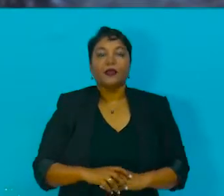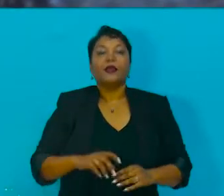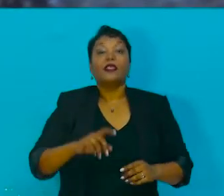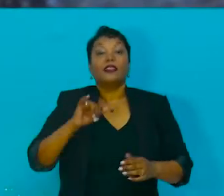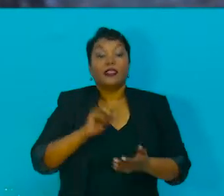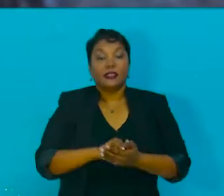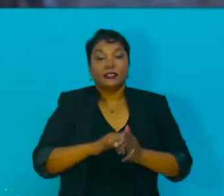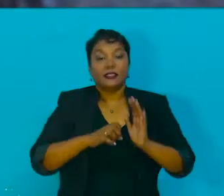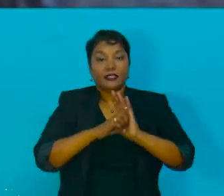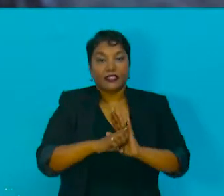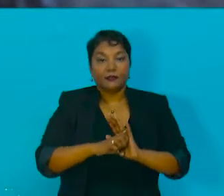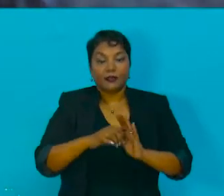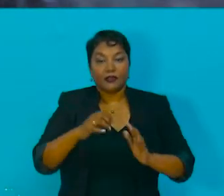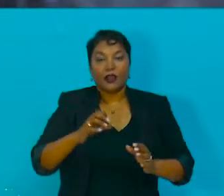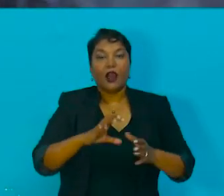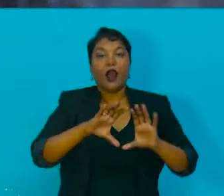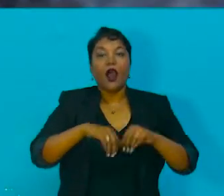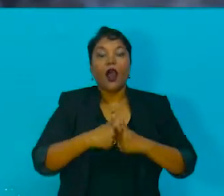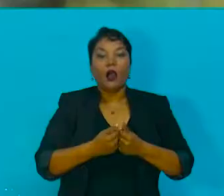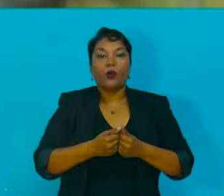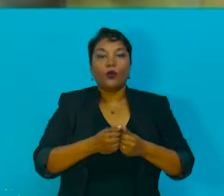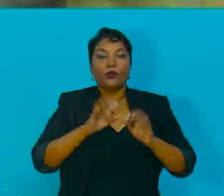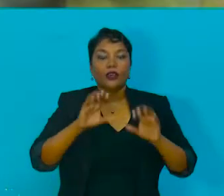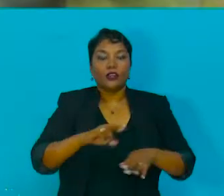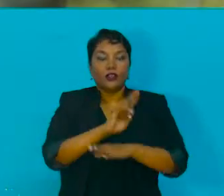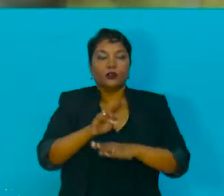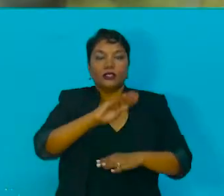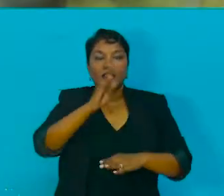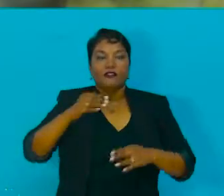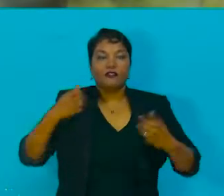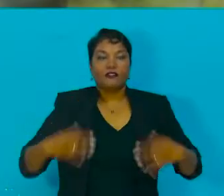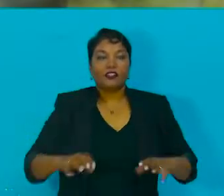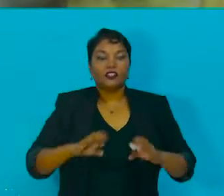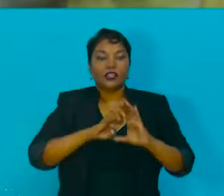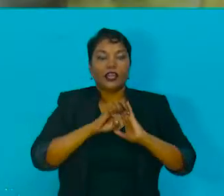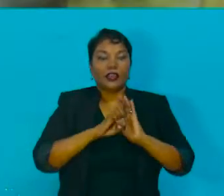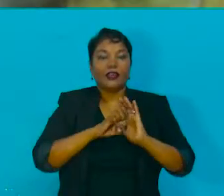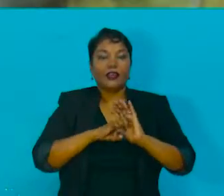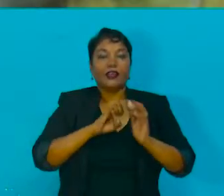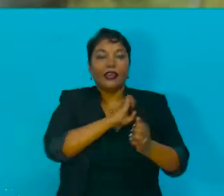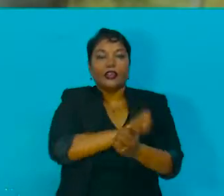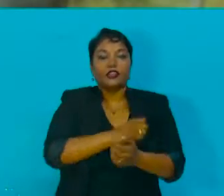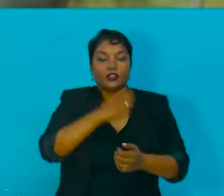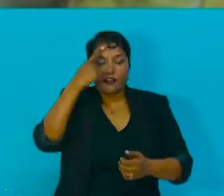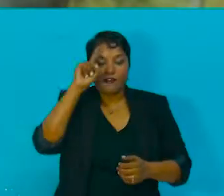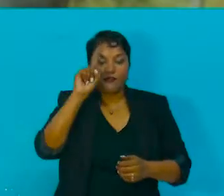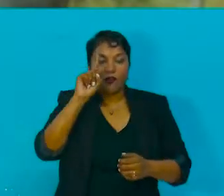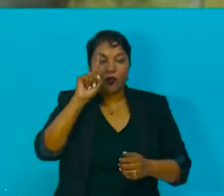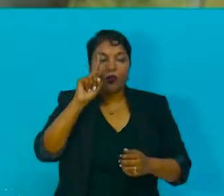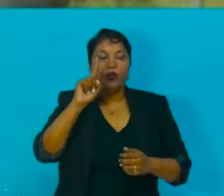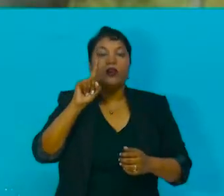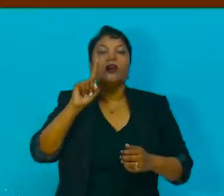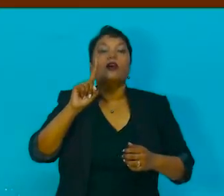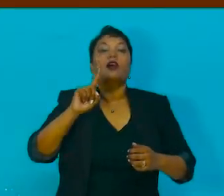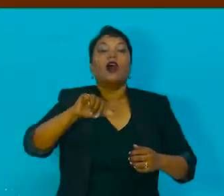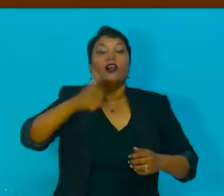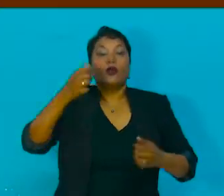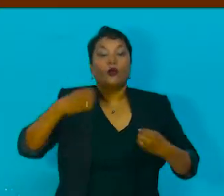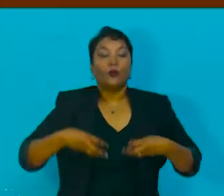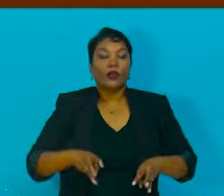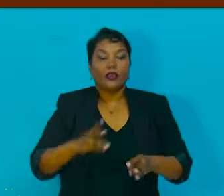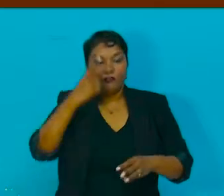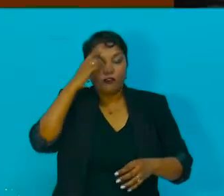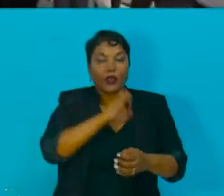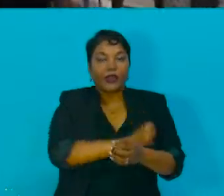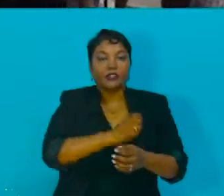Yet another example of the alternative renewable energy sources as viable alternatives to fossil fuels.